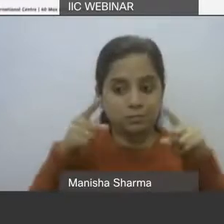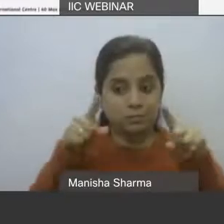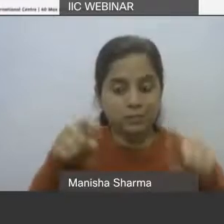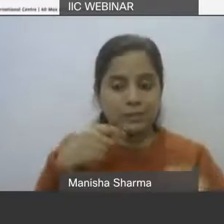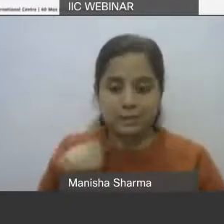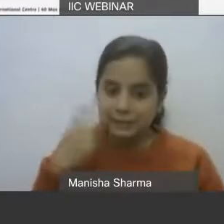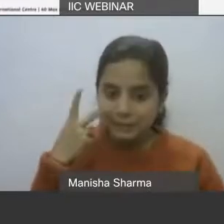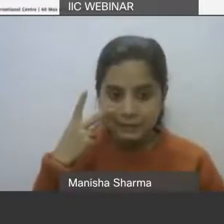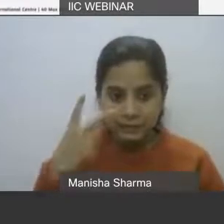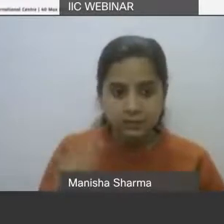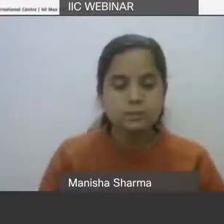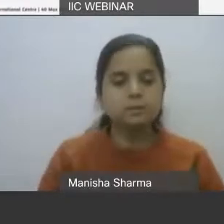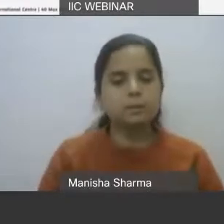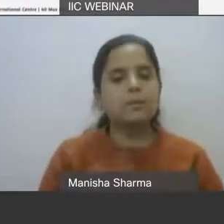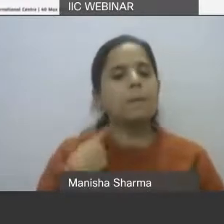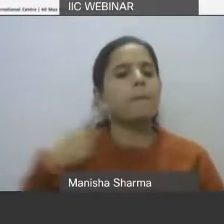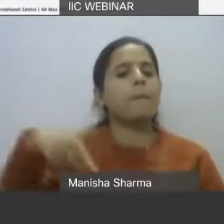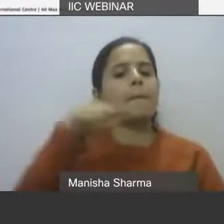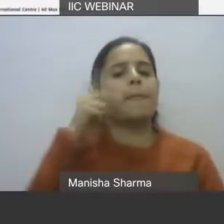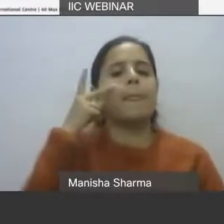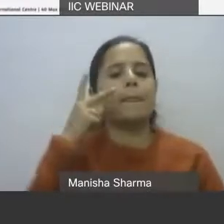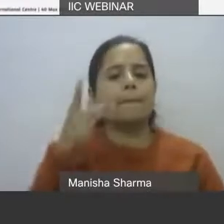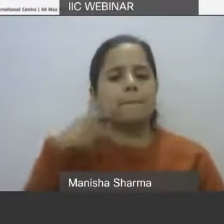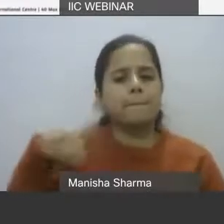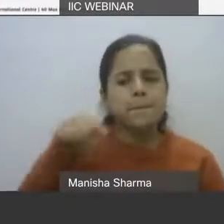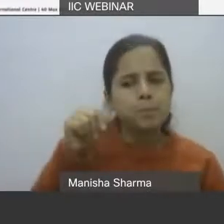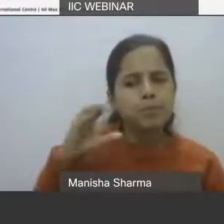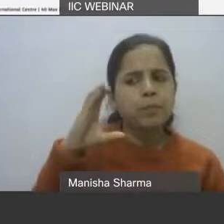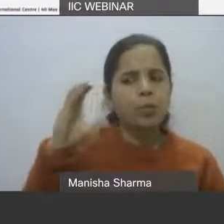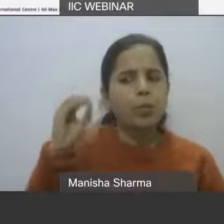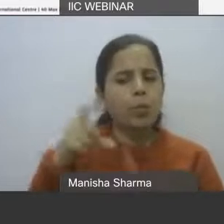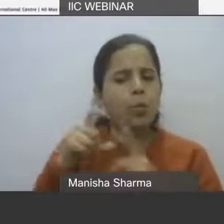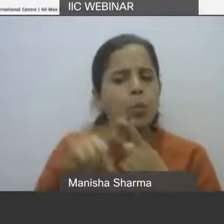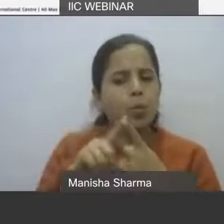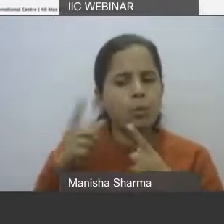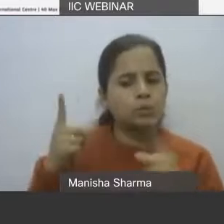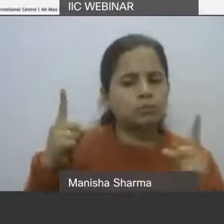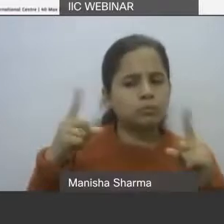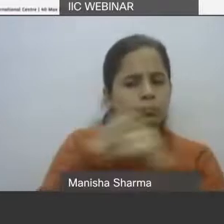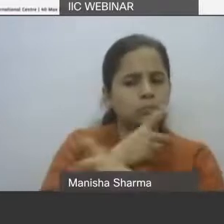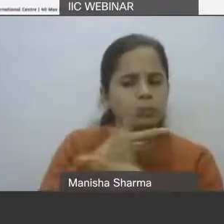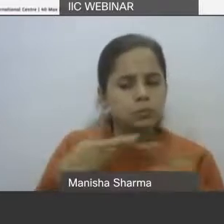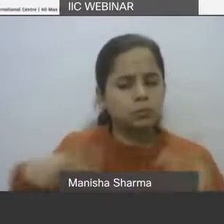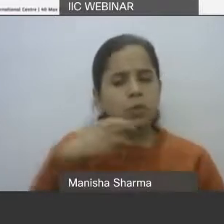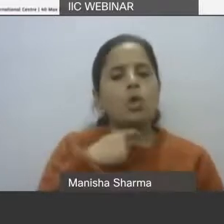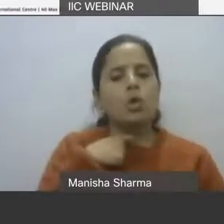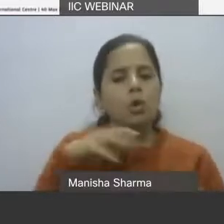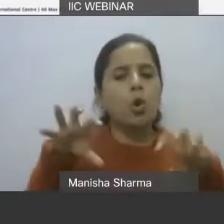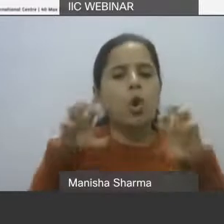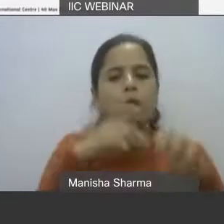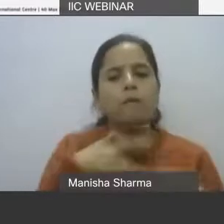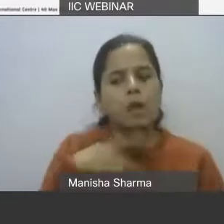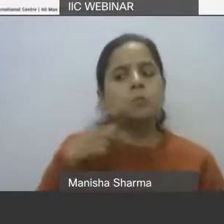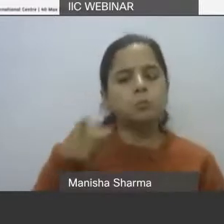closely is that we see that it is a composite code of equality that the Constitution promises. It's a very